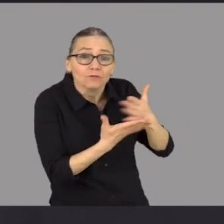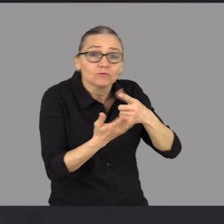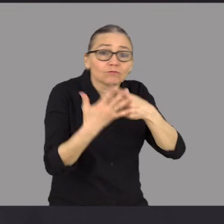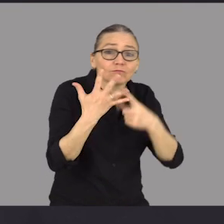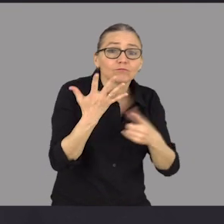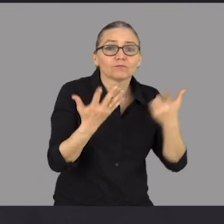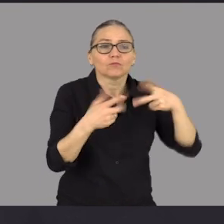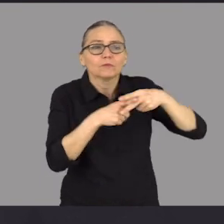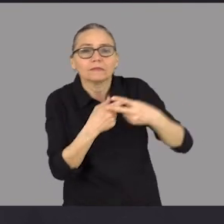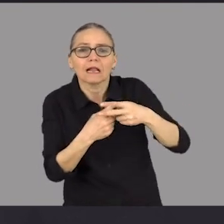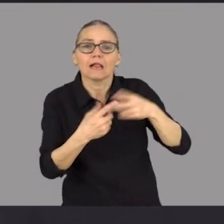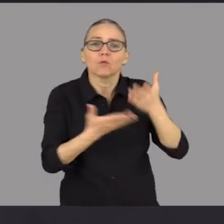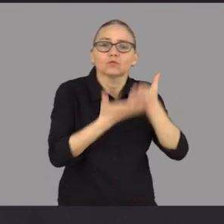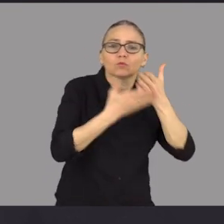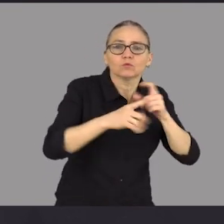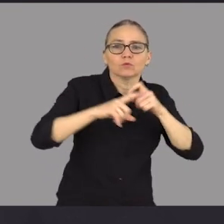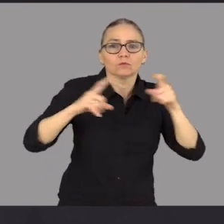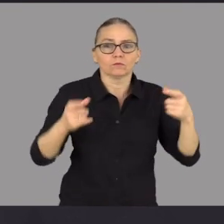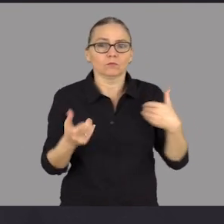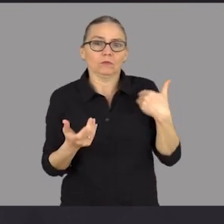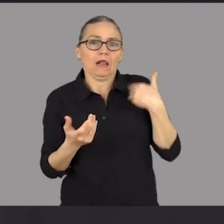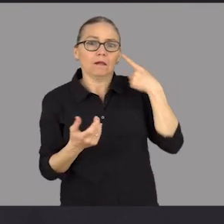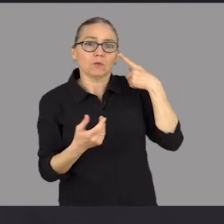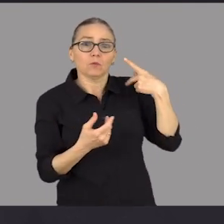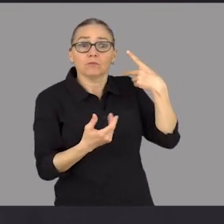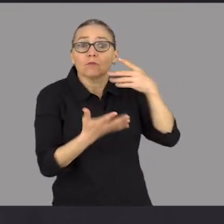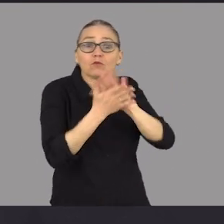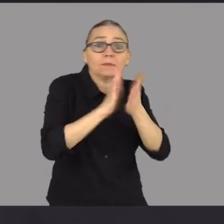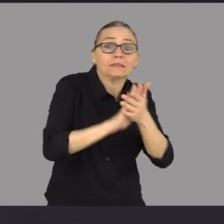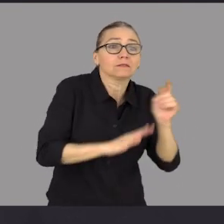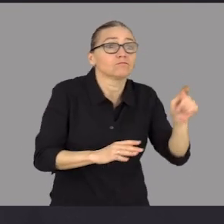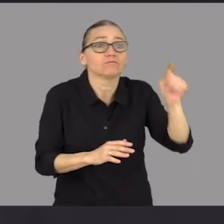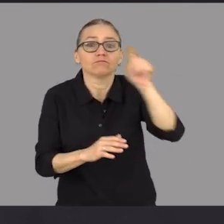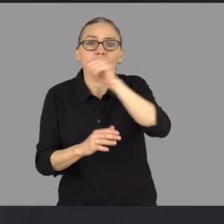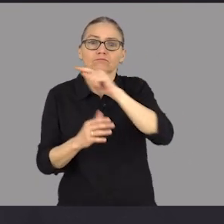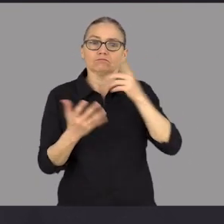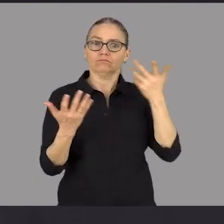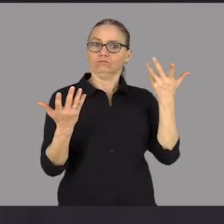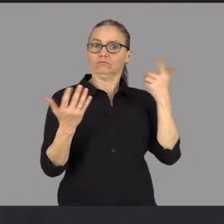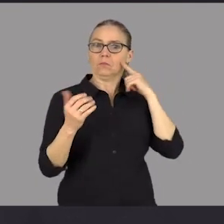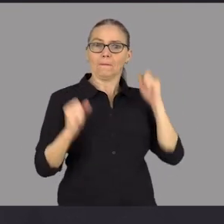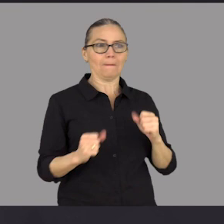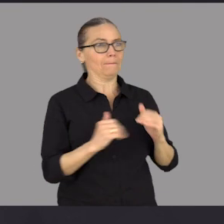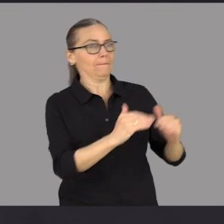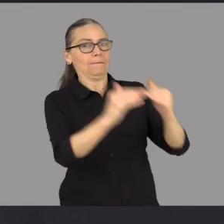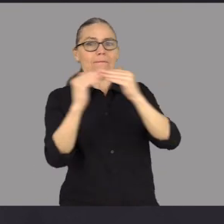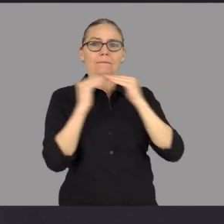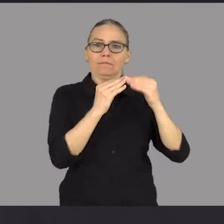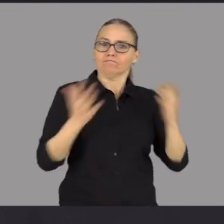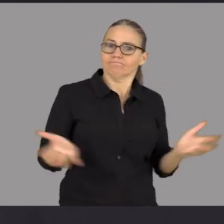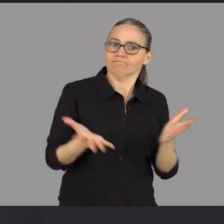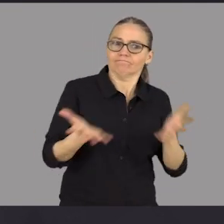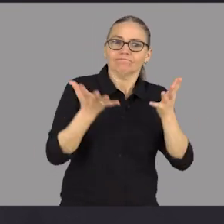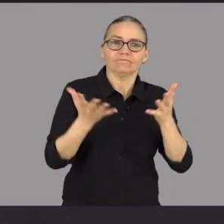area. Ashley will be sharing a contact email in the chat.